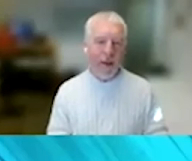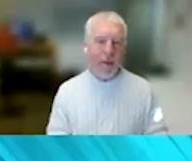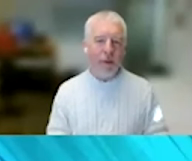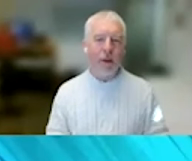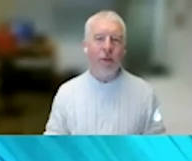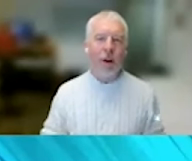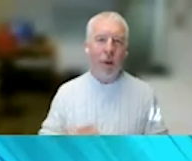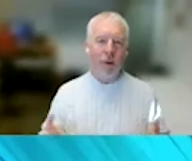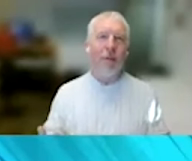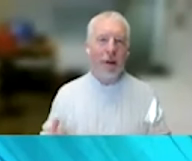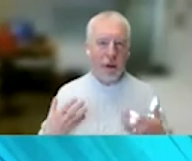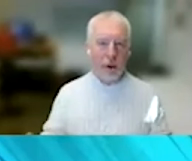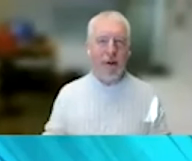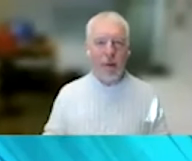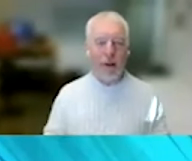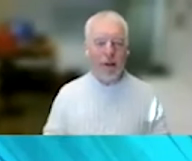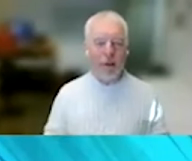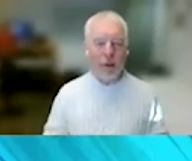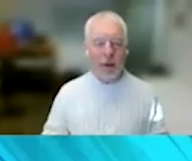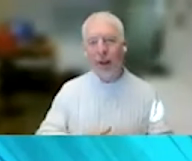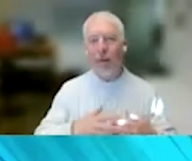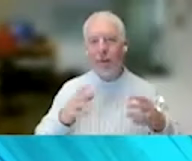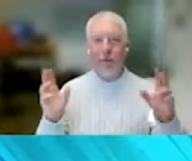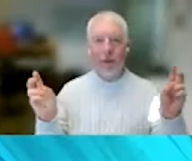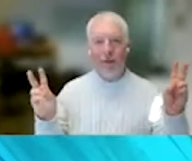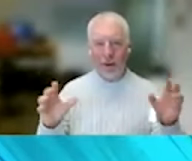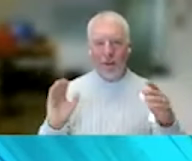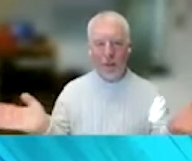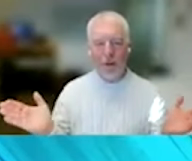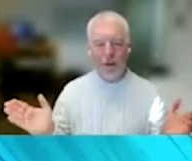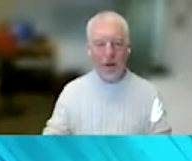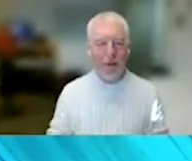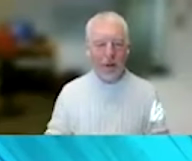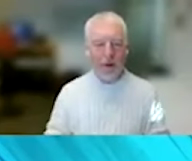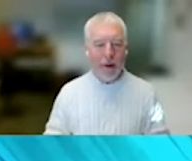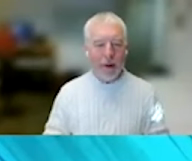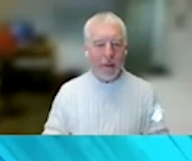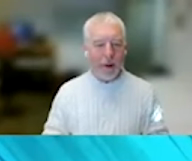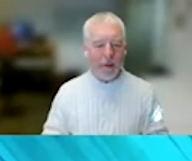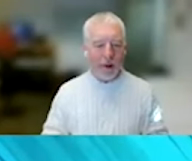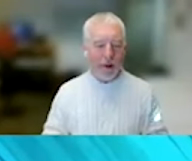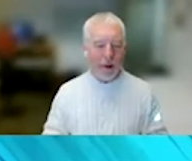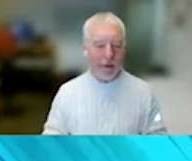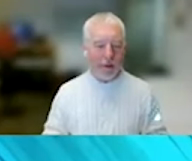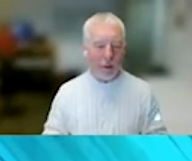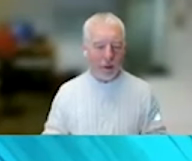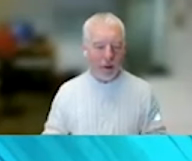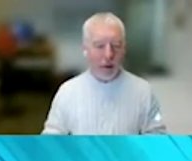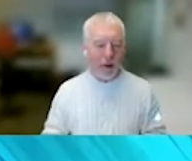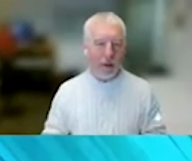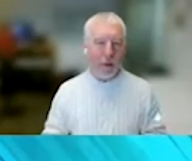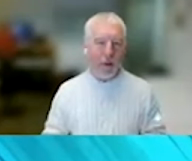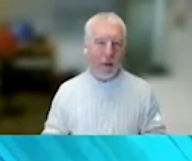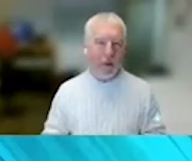plan instead of trying to retrofit your project with accessibility after you've finished producing it. So in a video context,